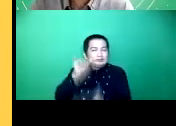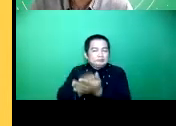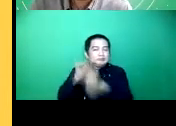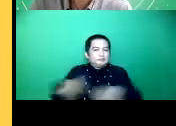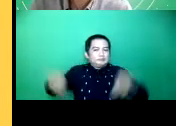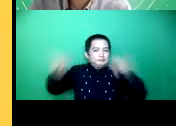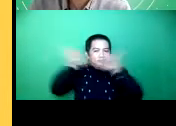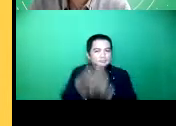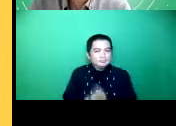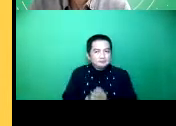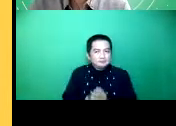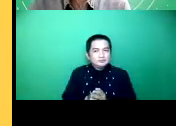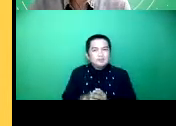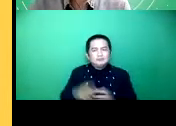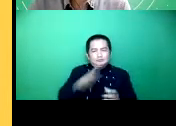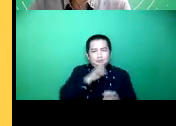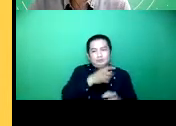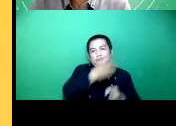because it avoids a lot of very difficult